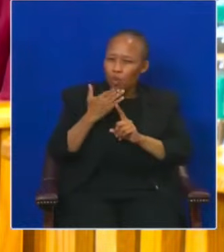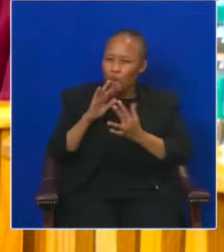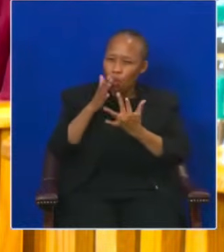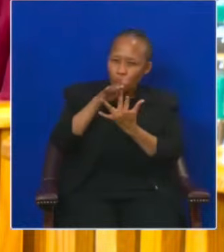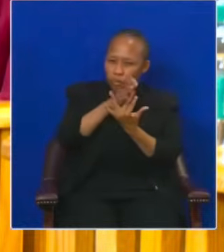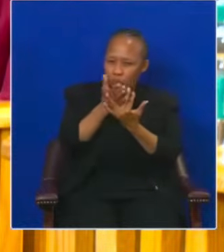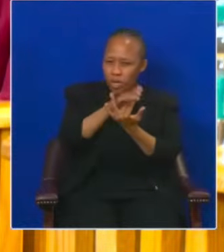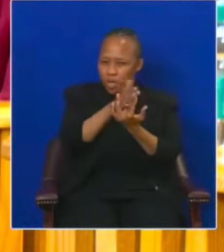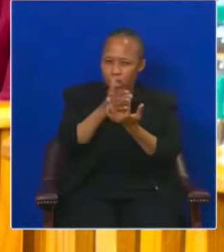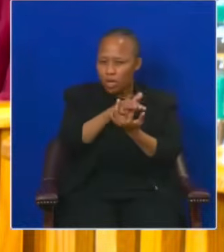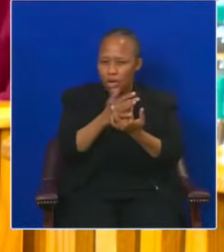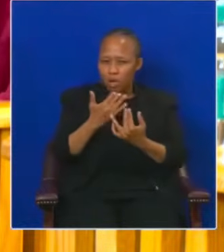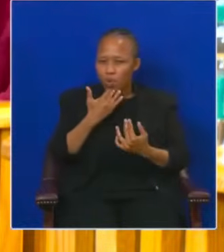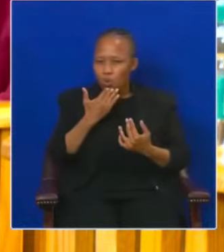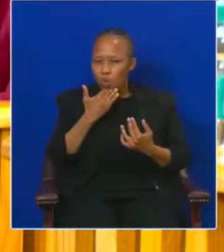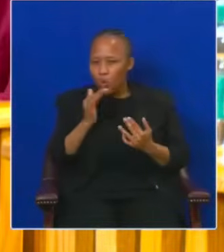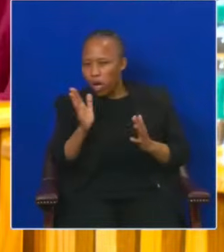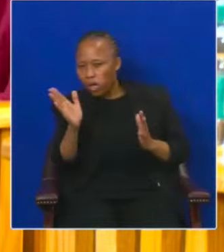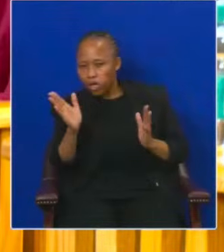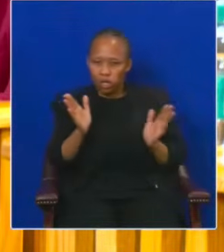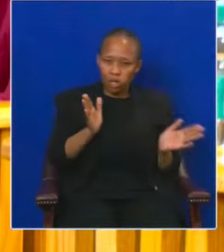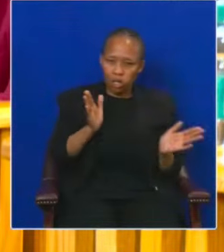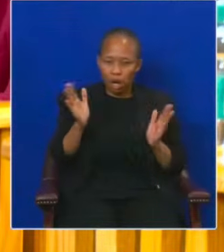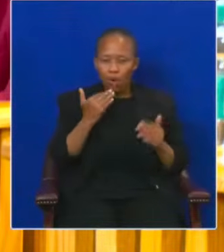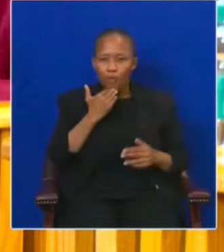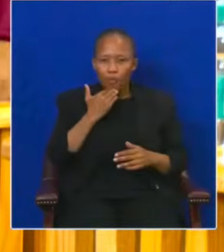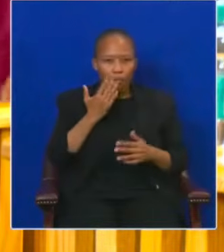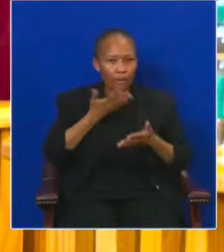And in actual fact,